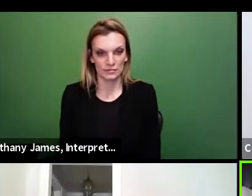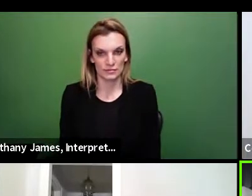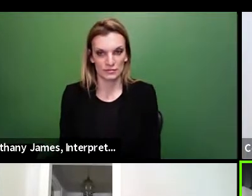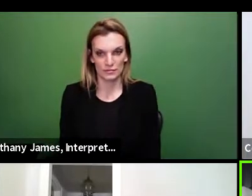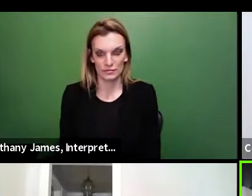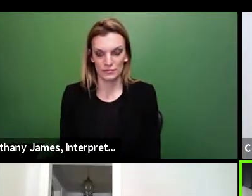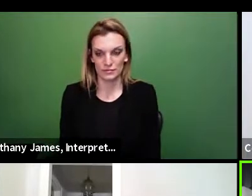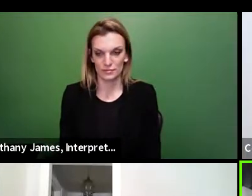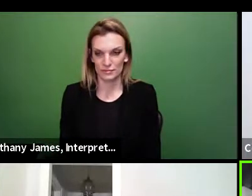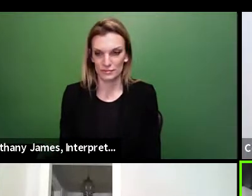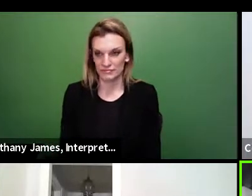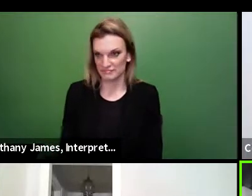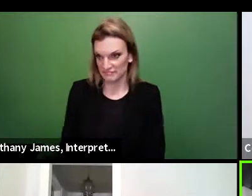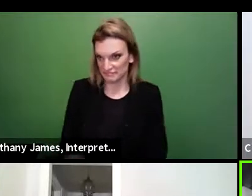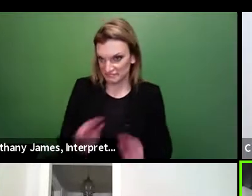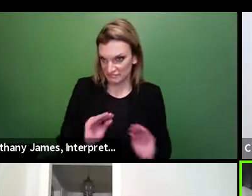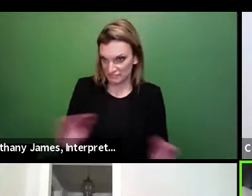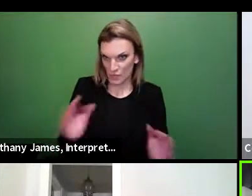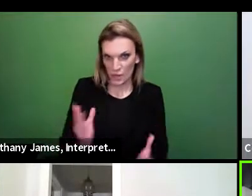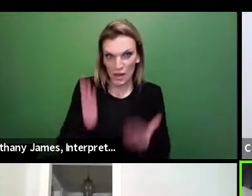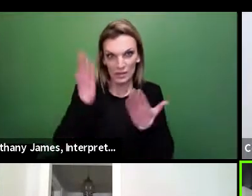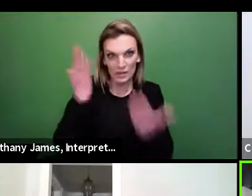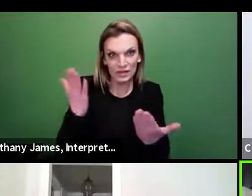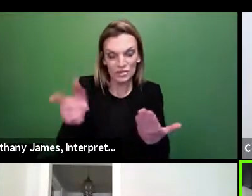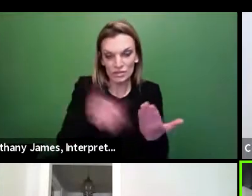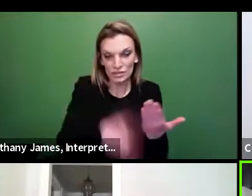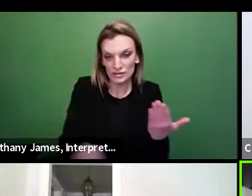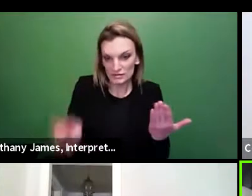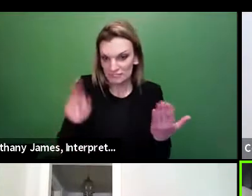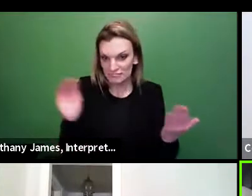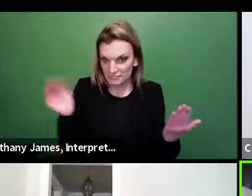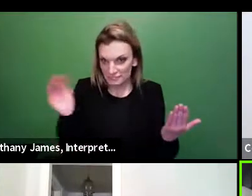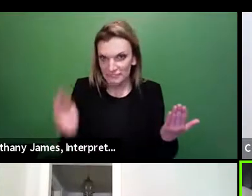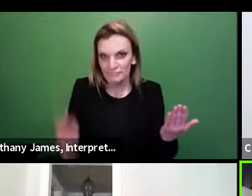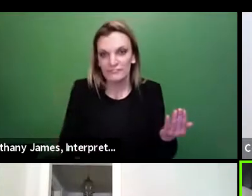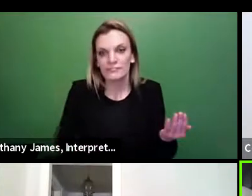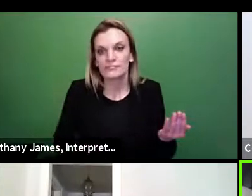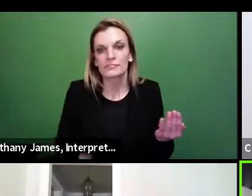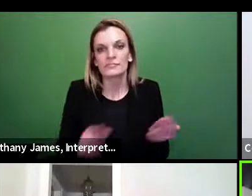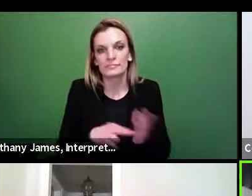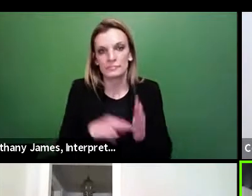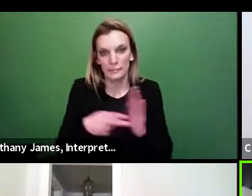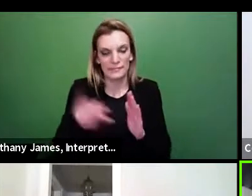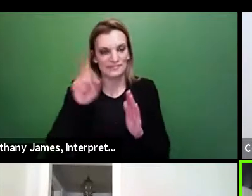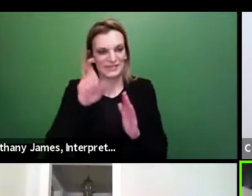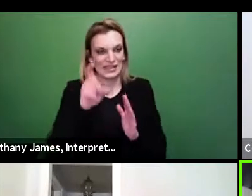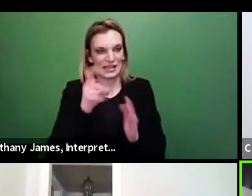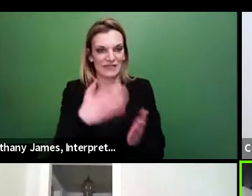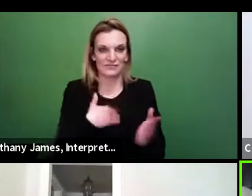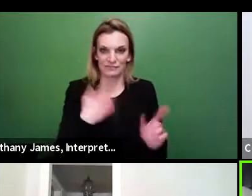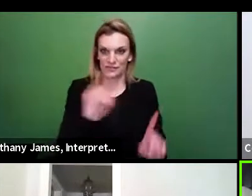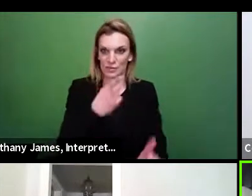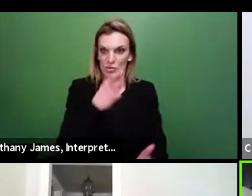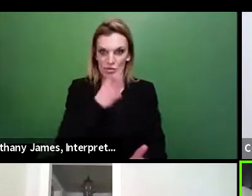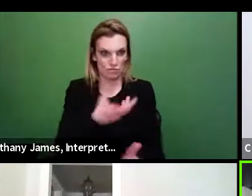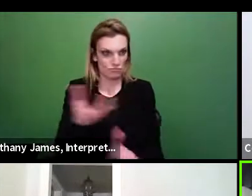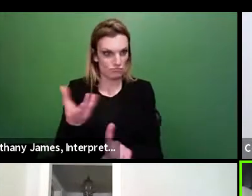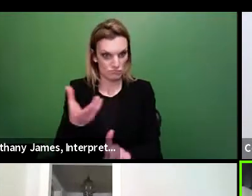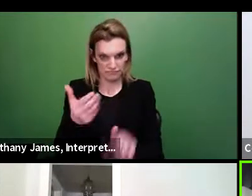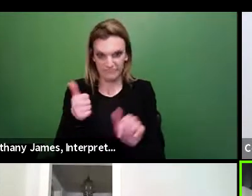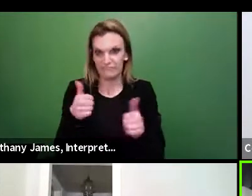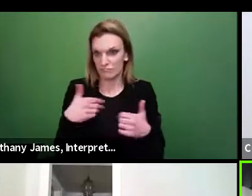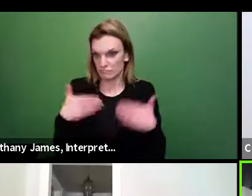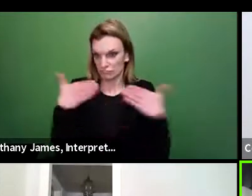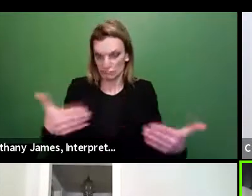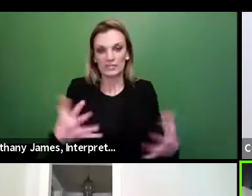Okay. Seeing as there are no nominations from the floor, I would ask for someone to make a motion to accept those